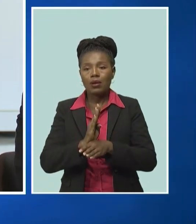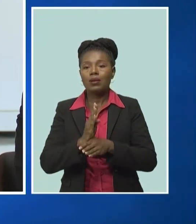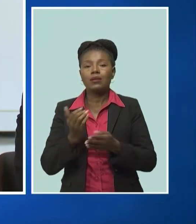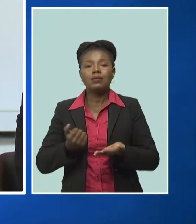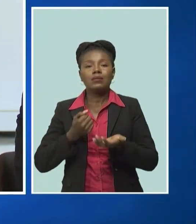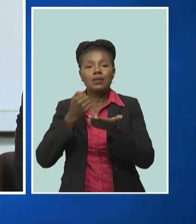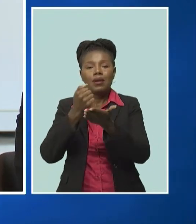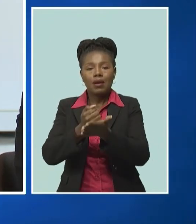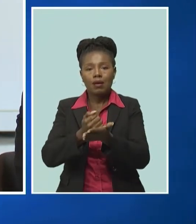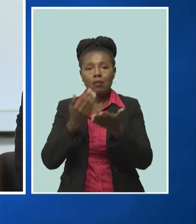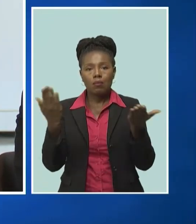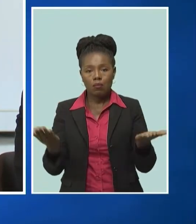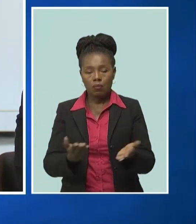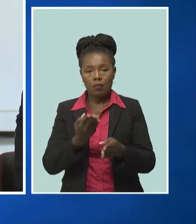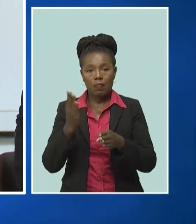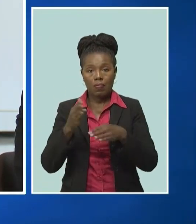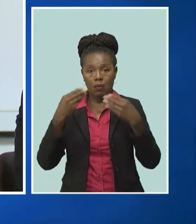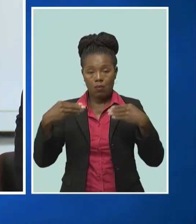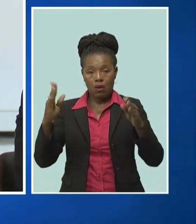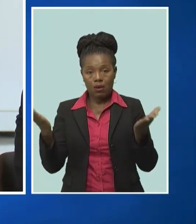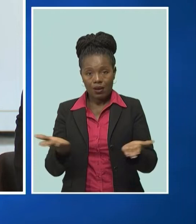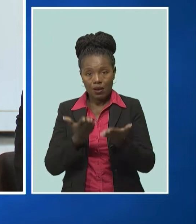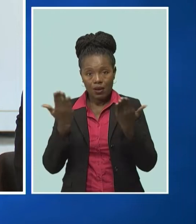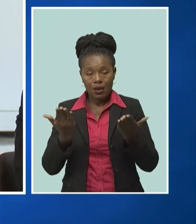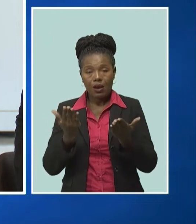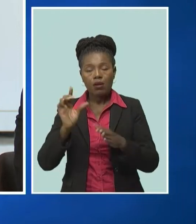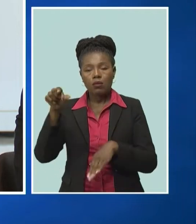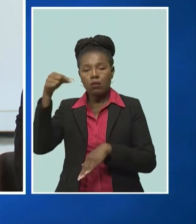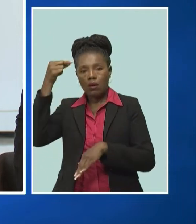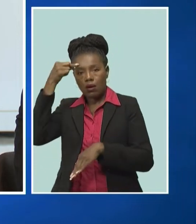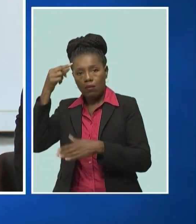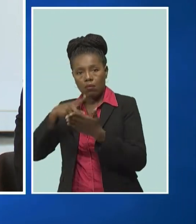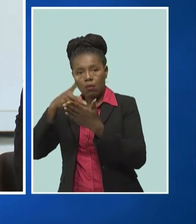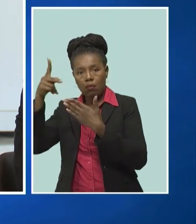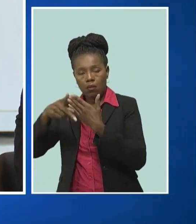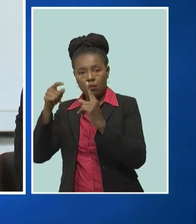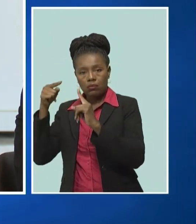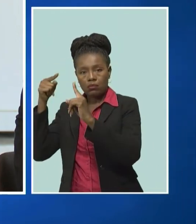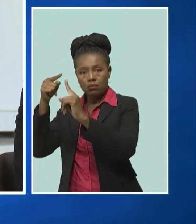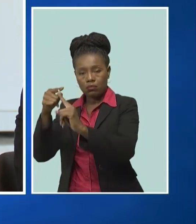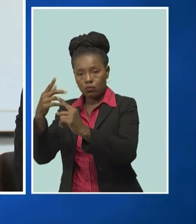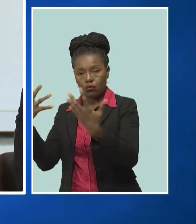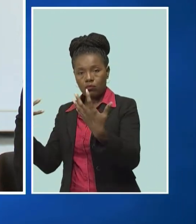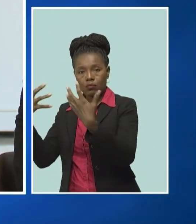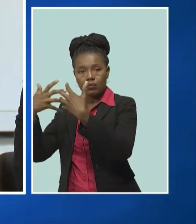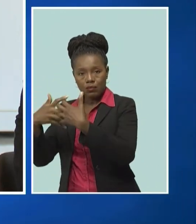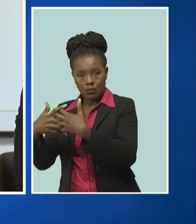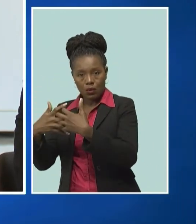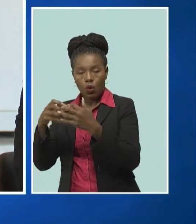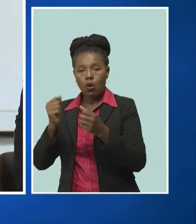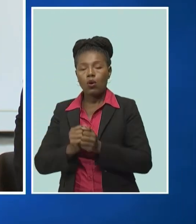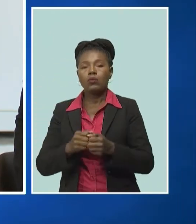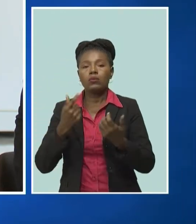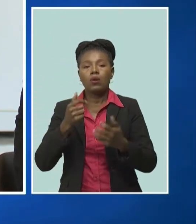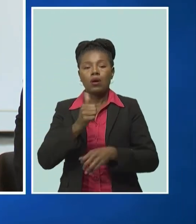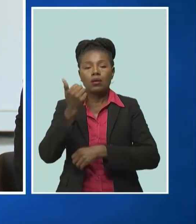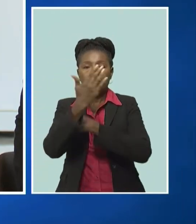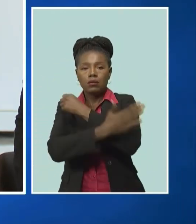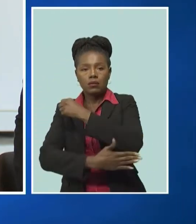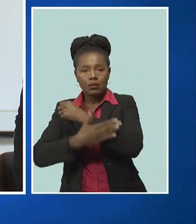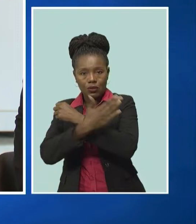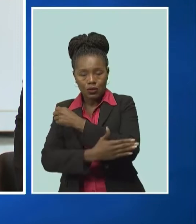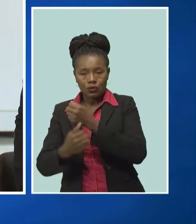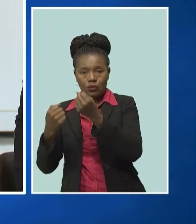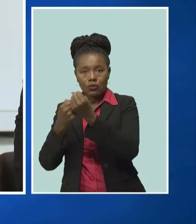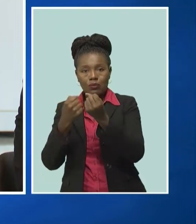the domestic market, and of course to meet the government's policy objectives, and then of course to expand throughout the region, will